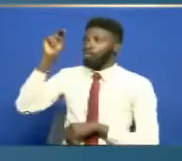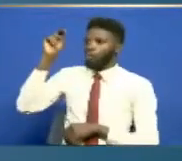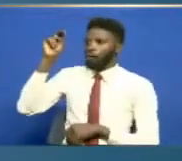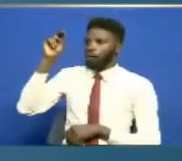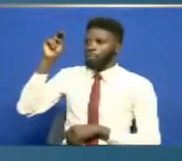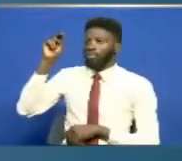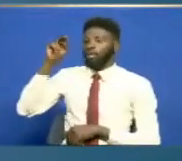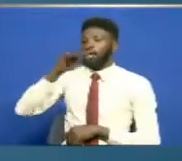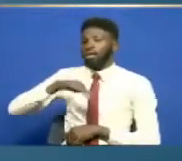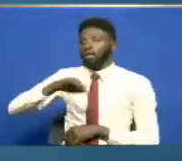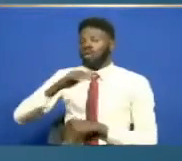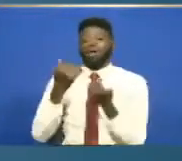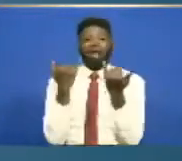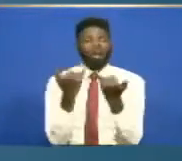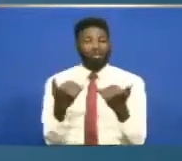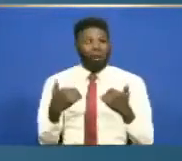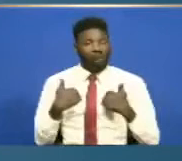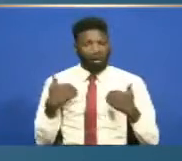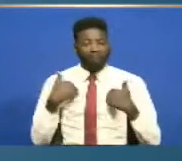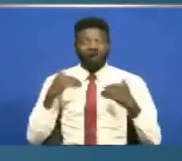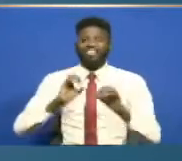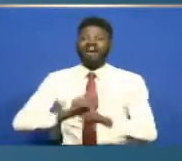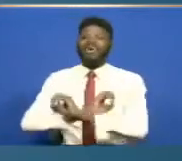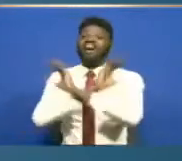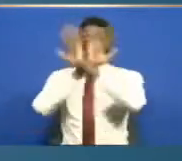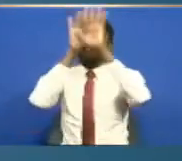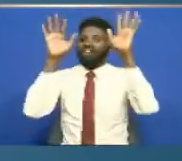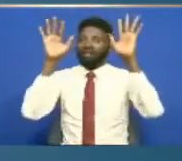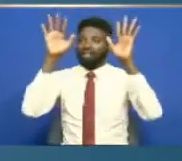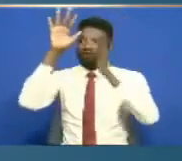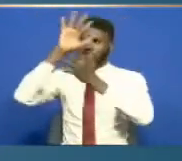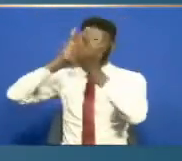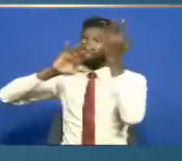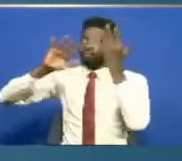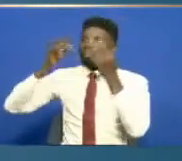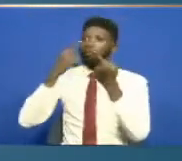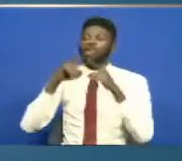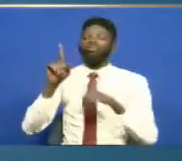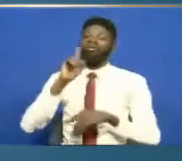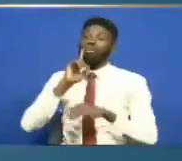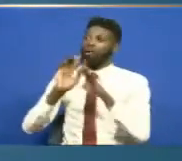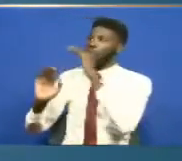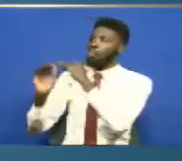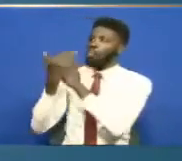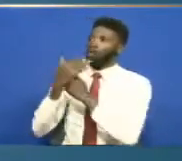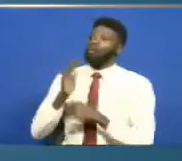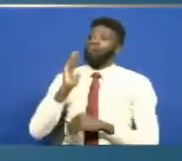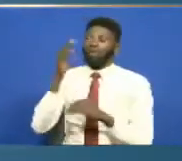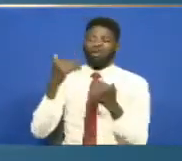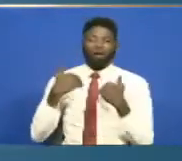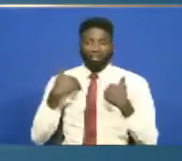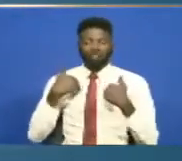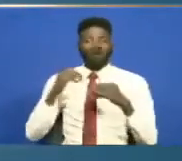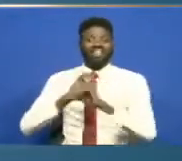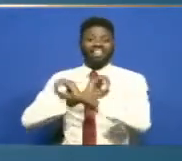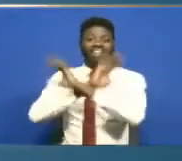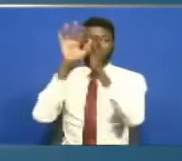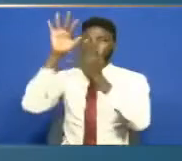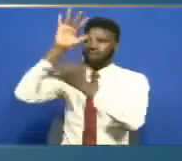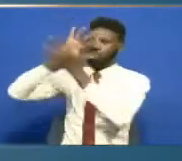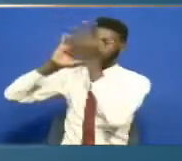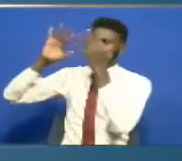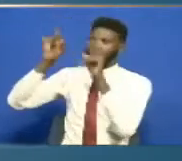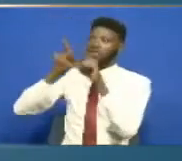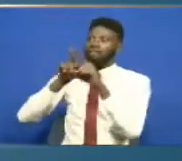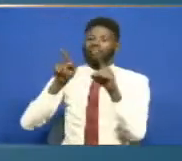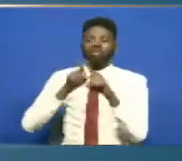are currently experiencing clear skies, and tomorrow morning they will experience clear skies as well as